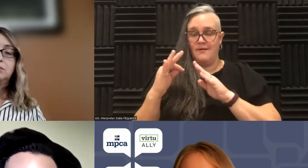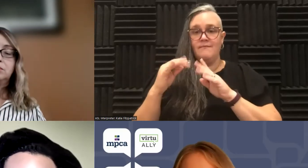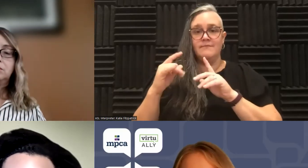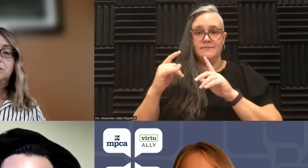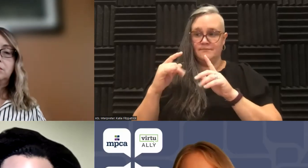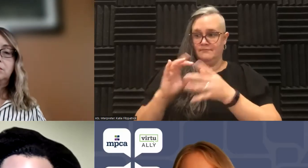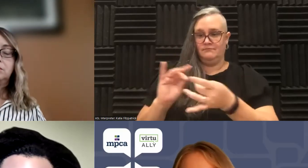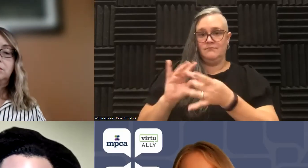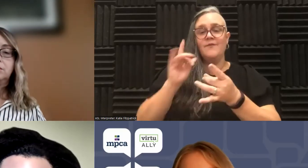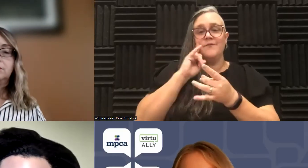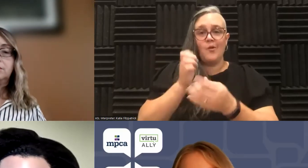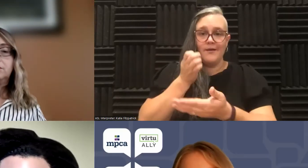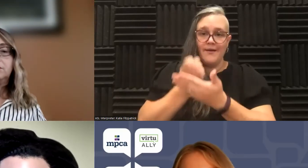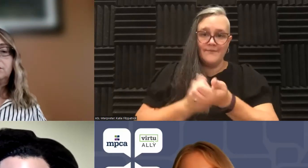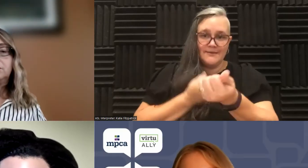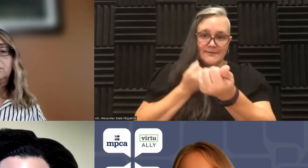evidence-based practices.